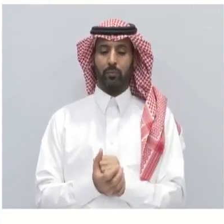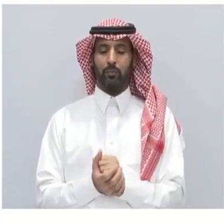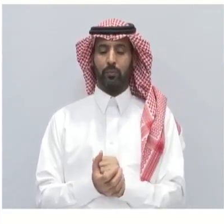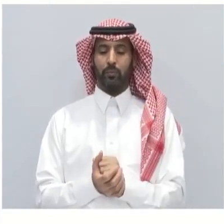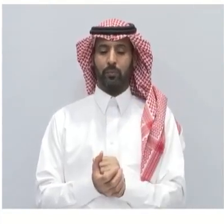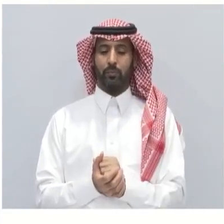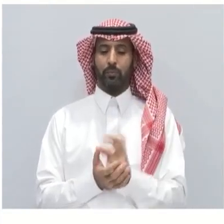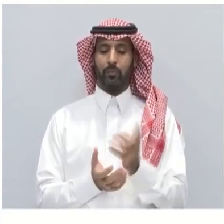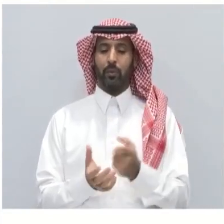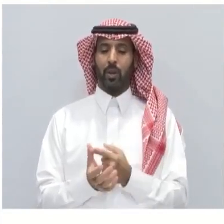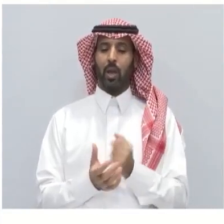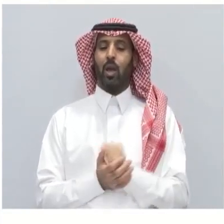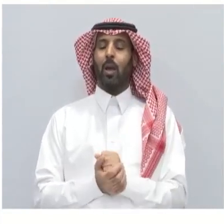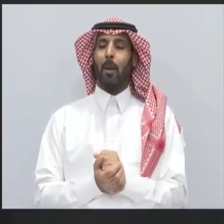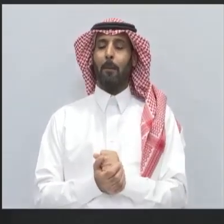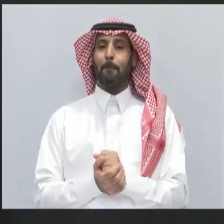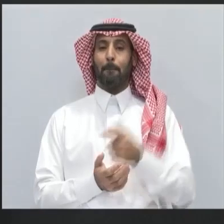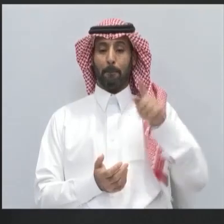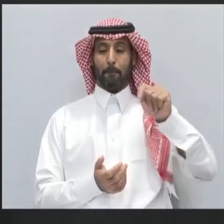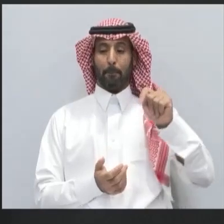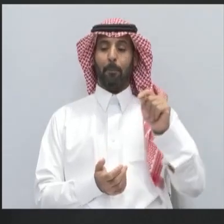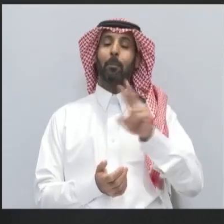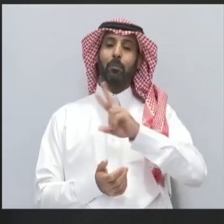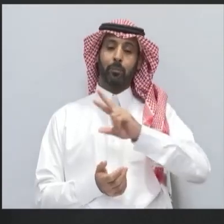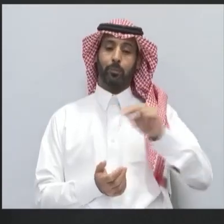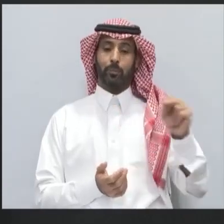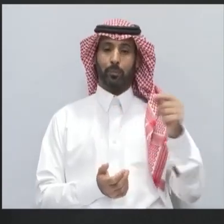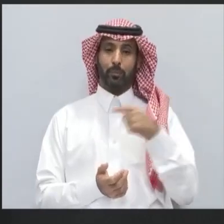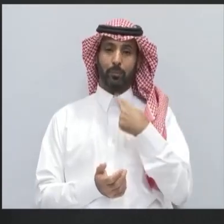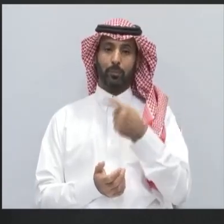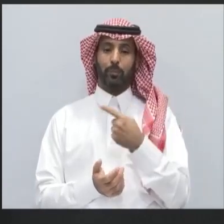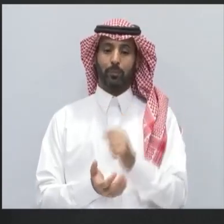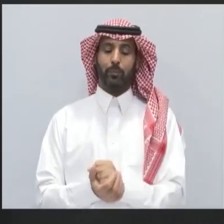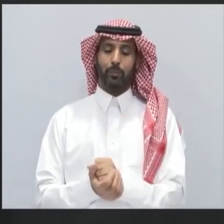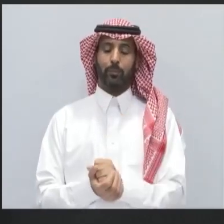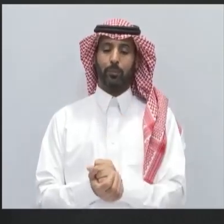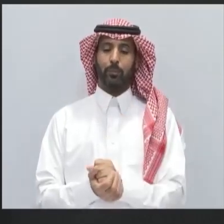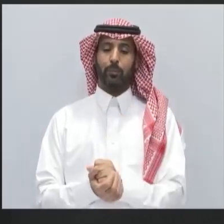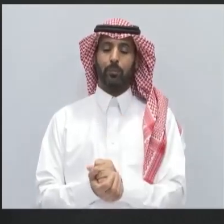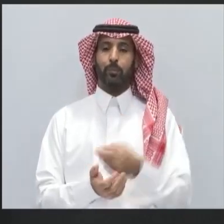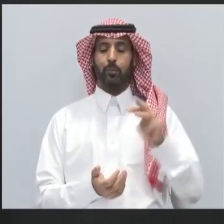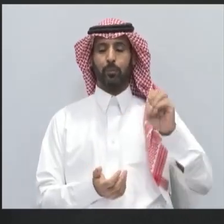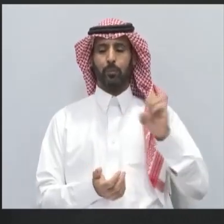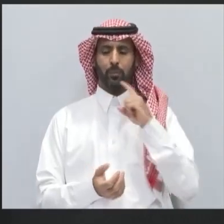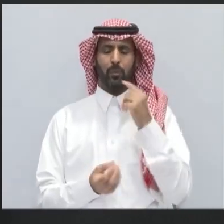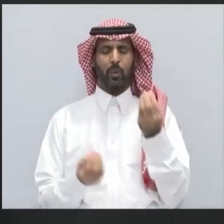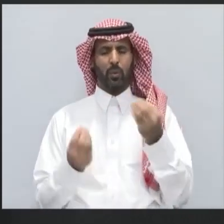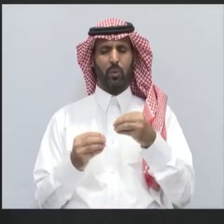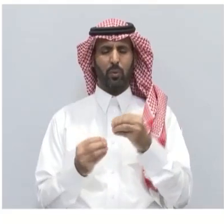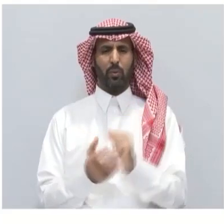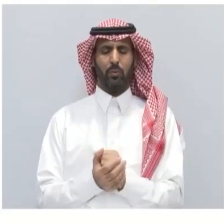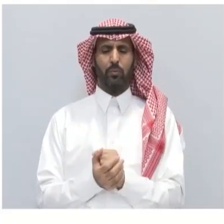H-E-L-P-T, helped. It's almost the same pronunciation. Helped me so many times,